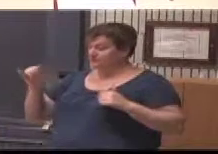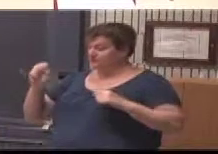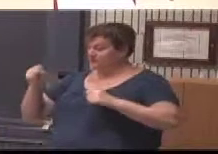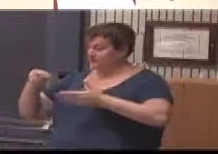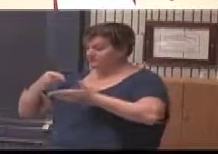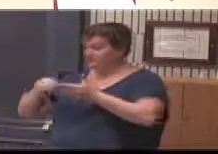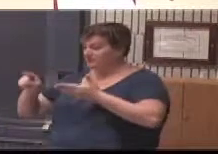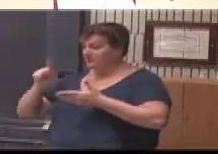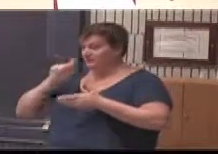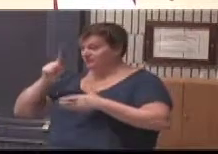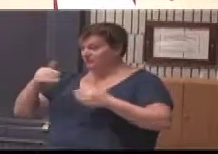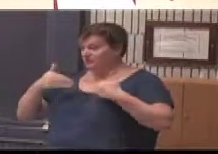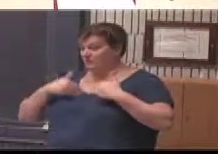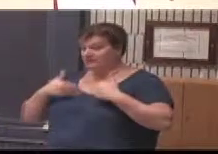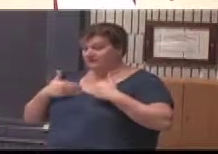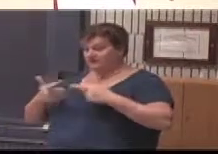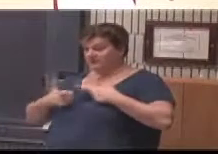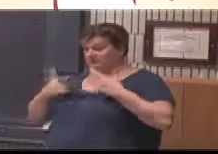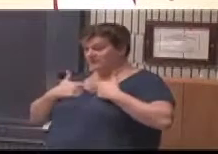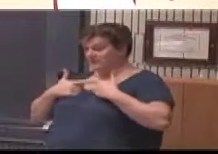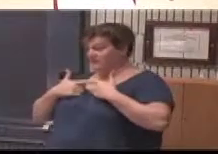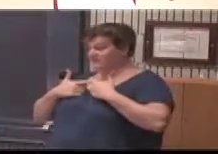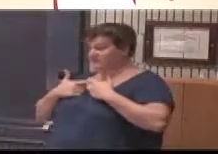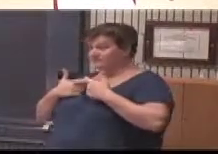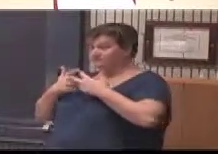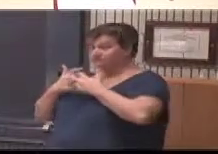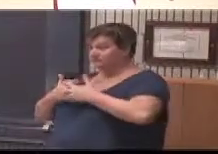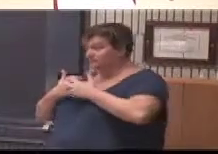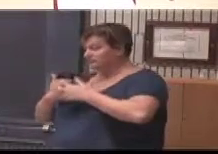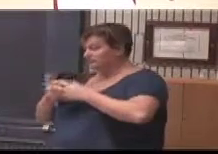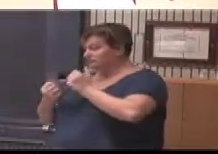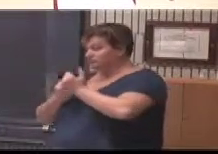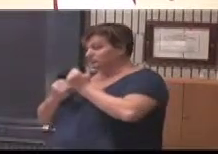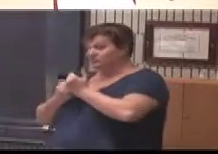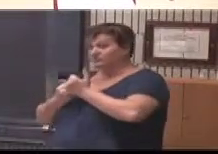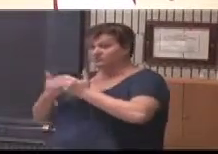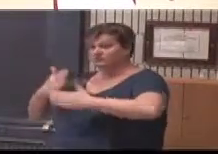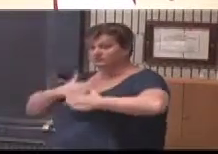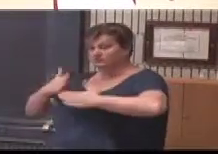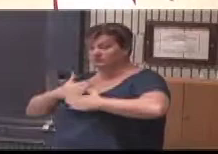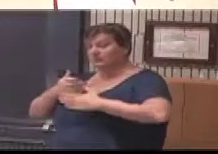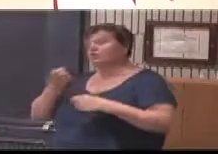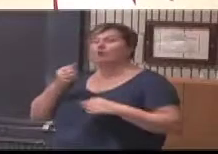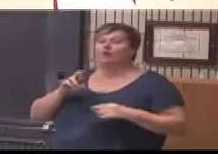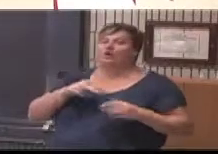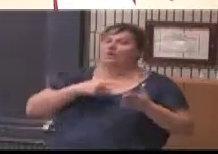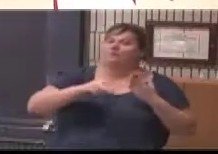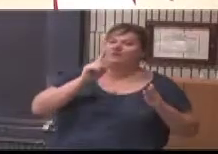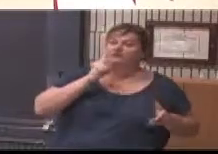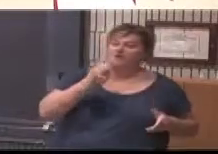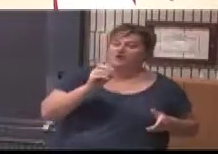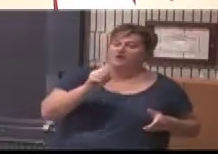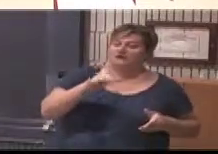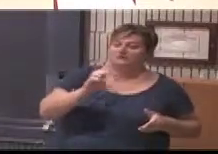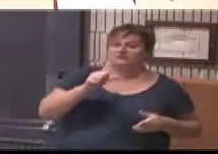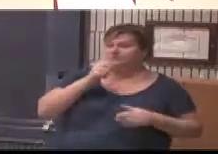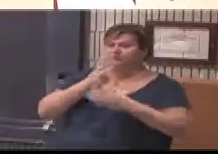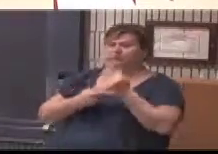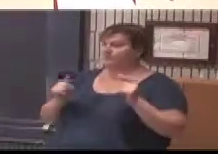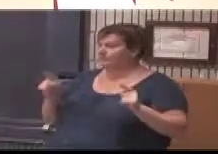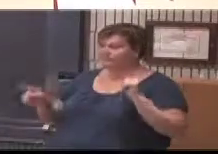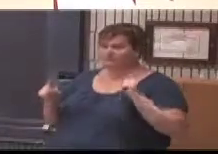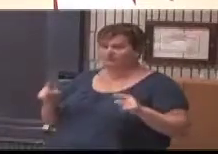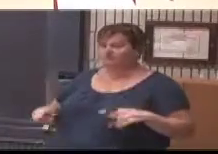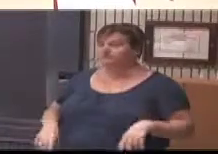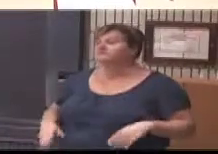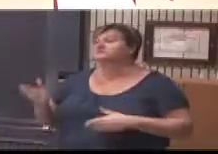you to have the life support, the respirator, and the care that goes with that, or they will pay for you to have hospice. We have had some people go